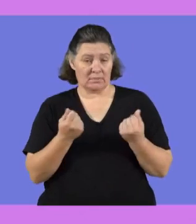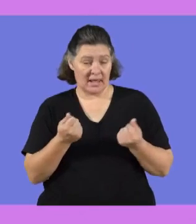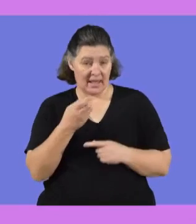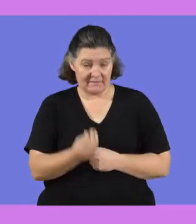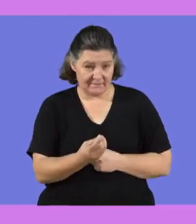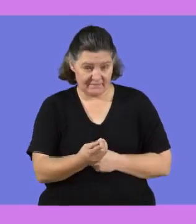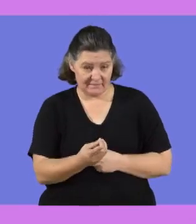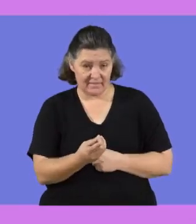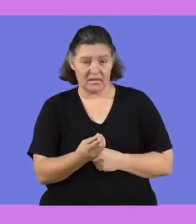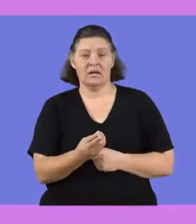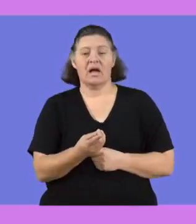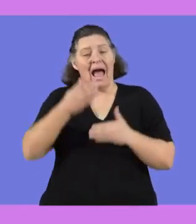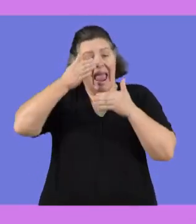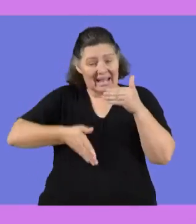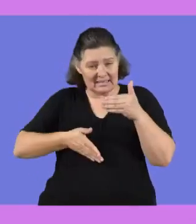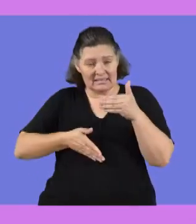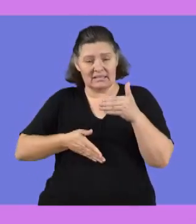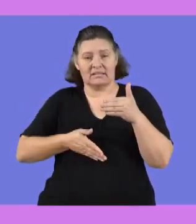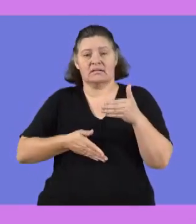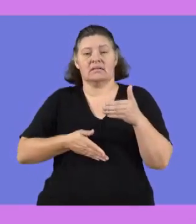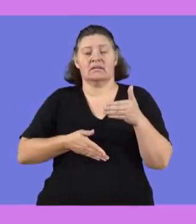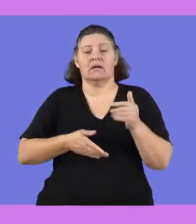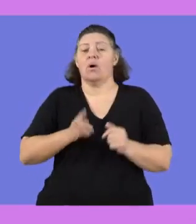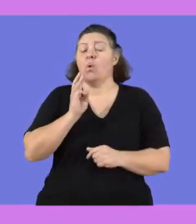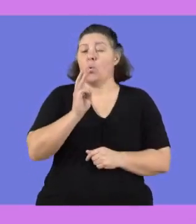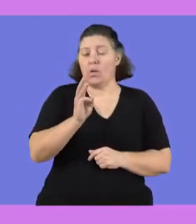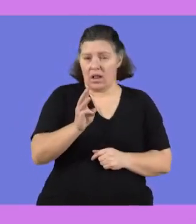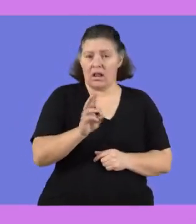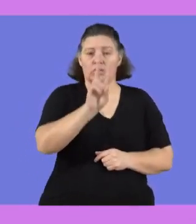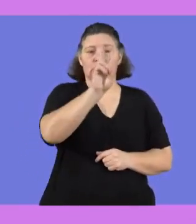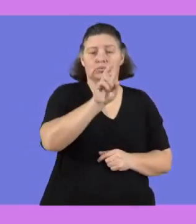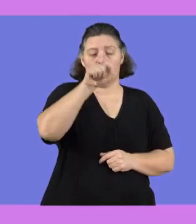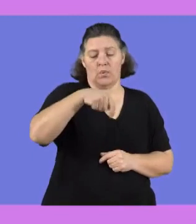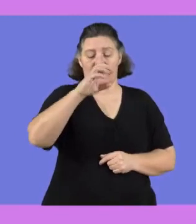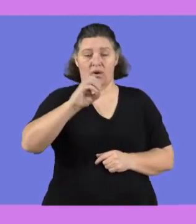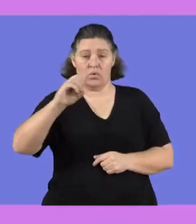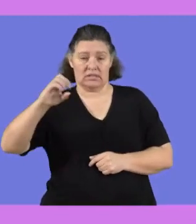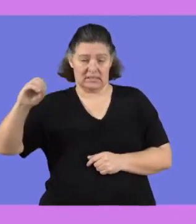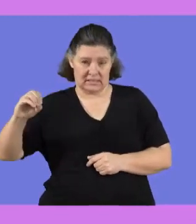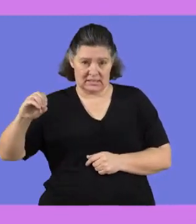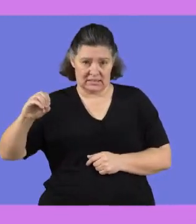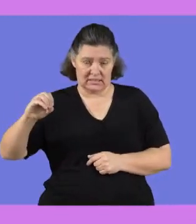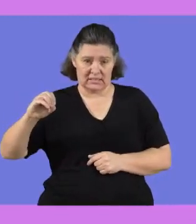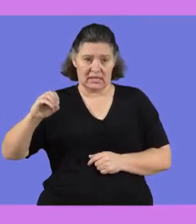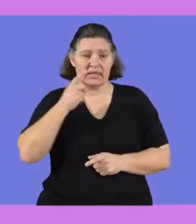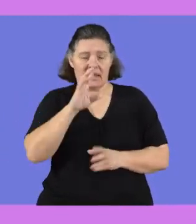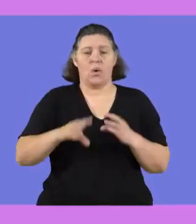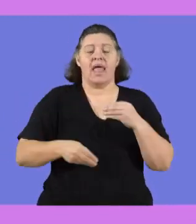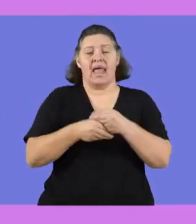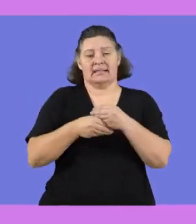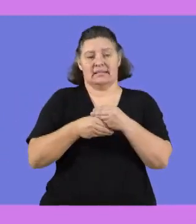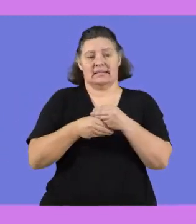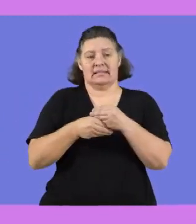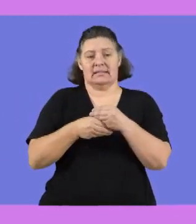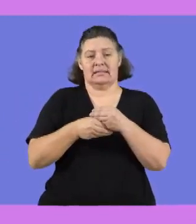amount of money that she will receive at the end is going to be the 2,000 rand, and then we add